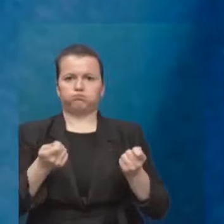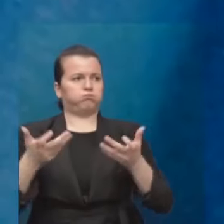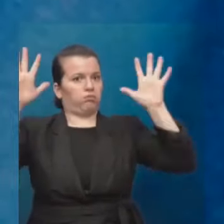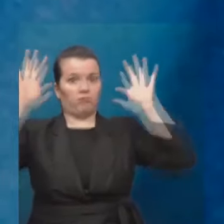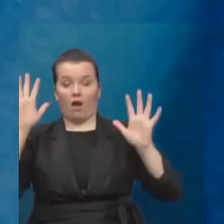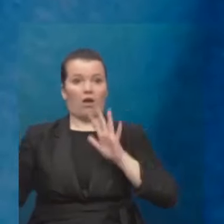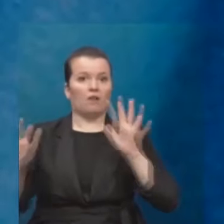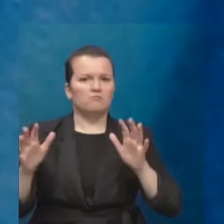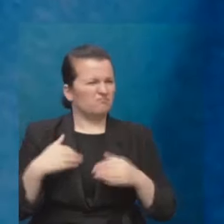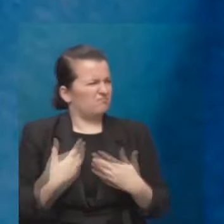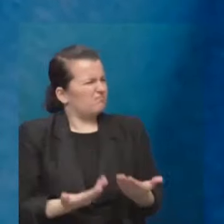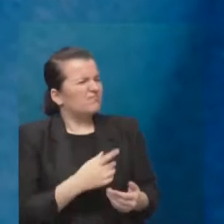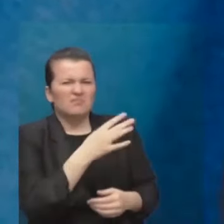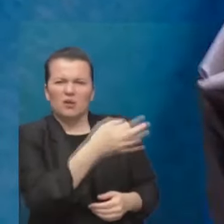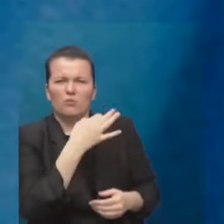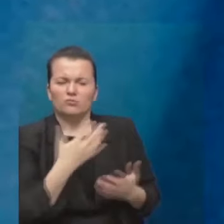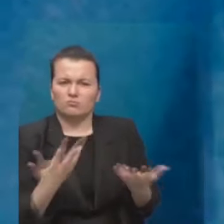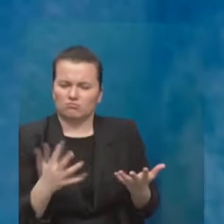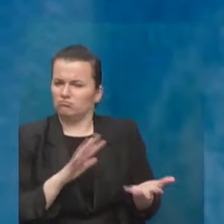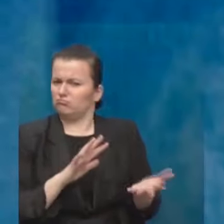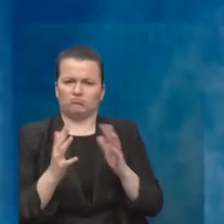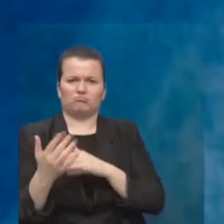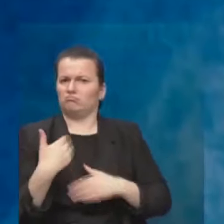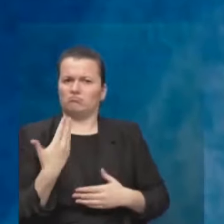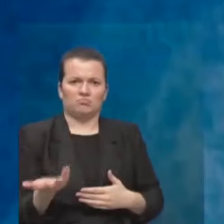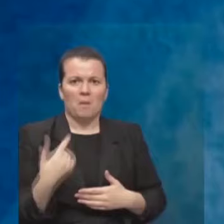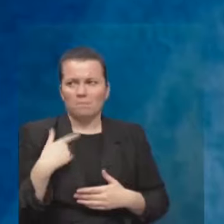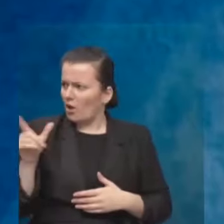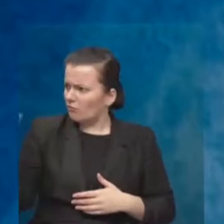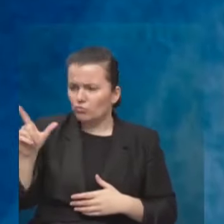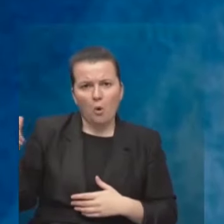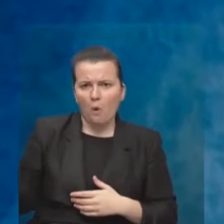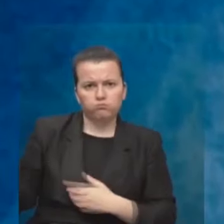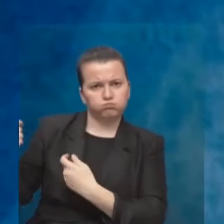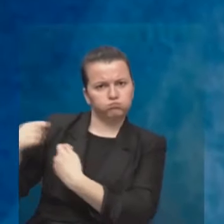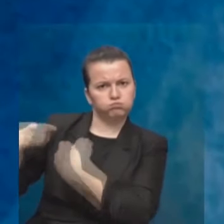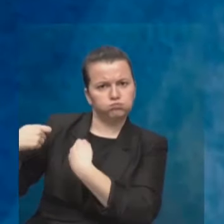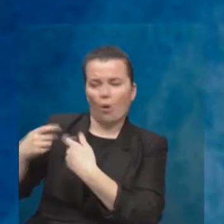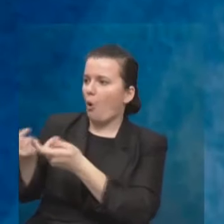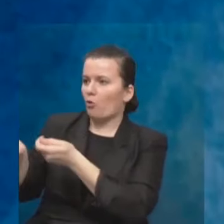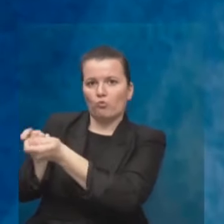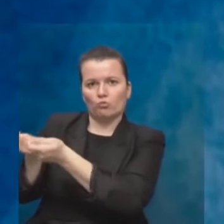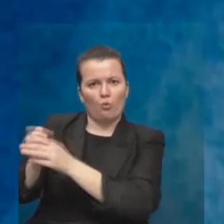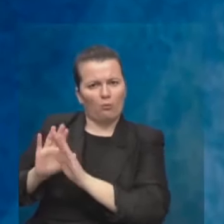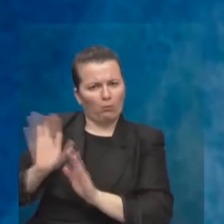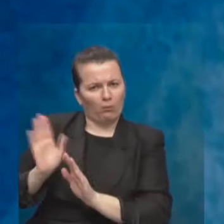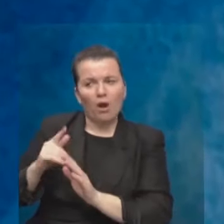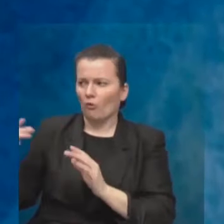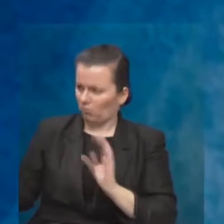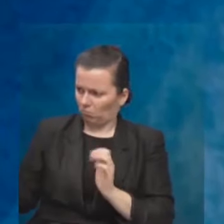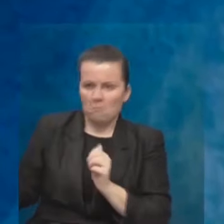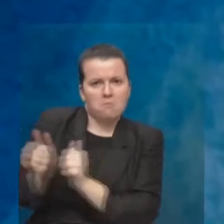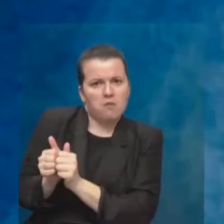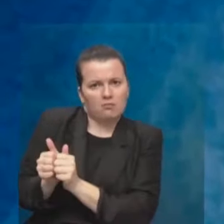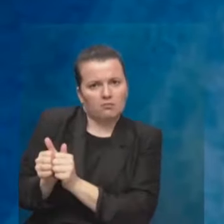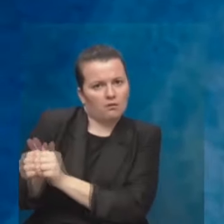sense. It's not a matter of one controlling the other. This is a partnership, and this is a very strong partnership indeed. And our